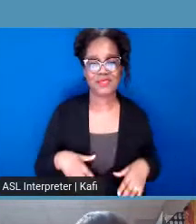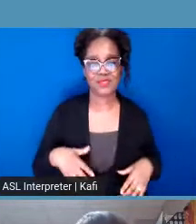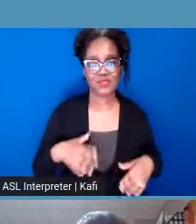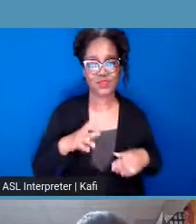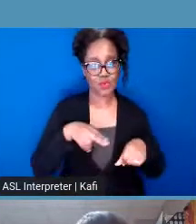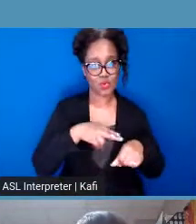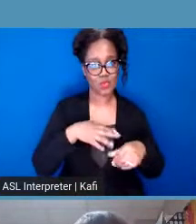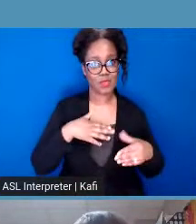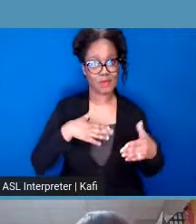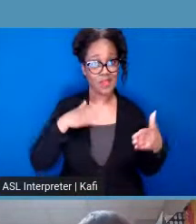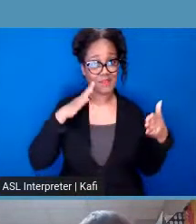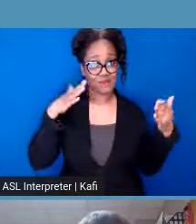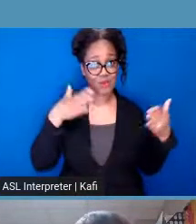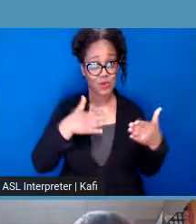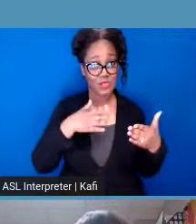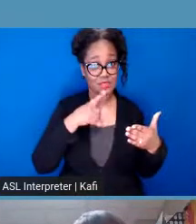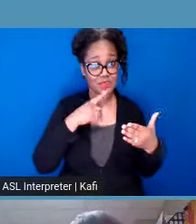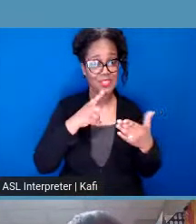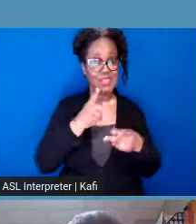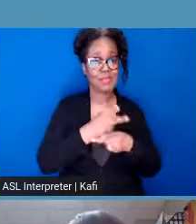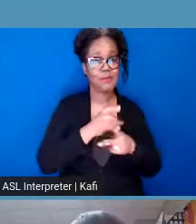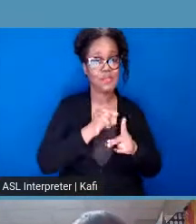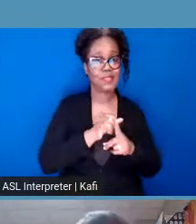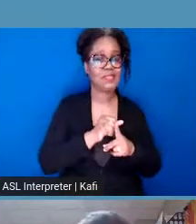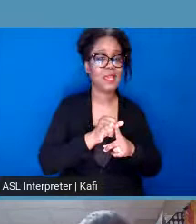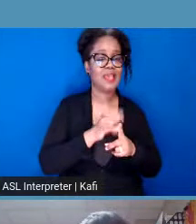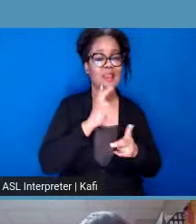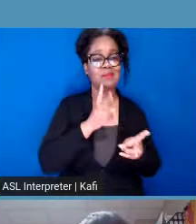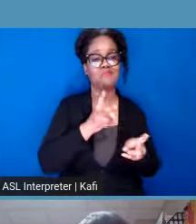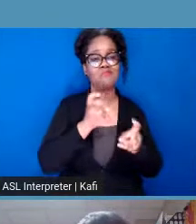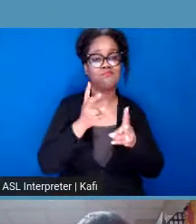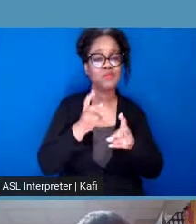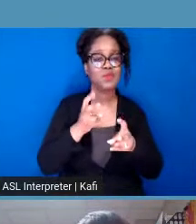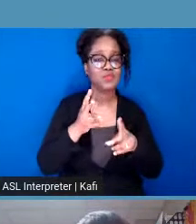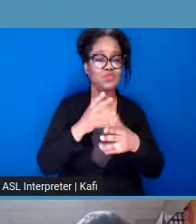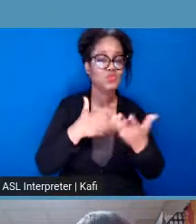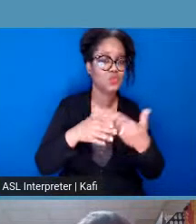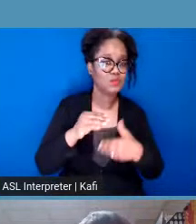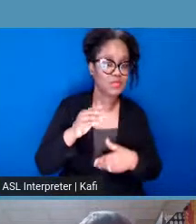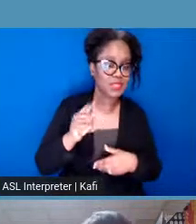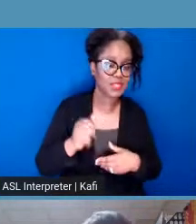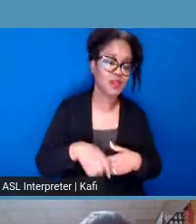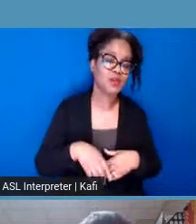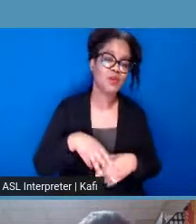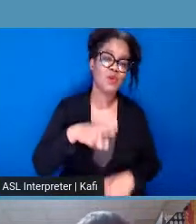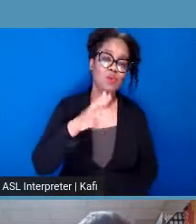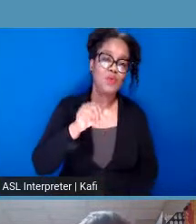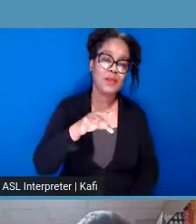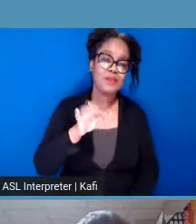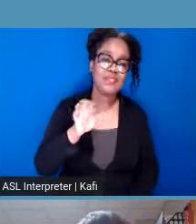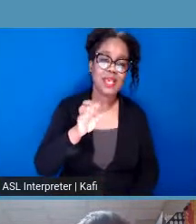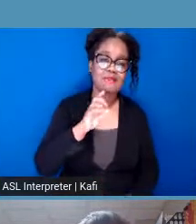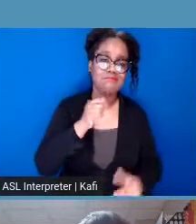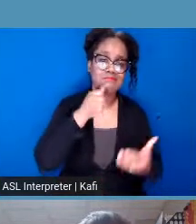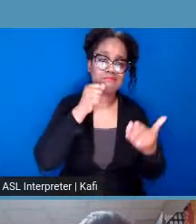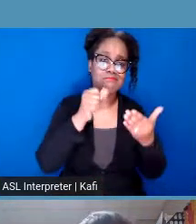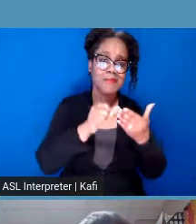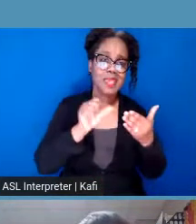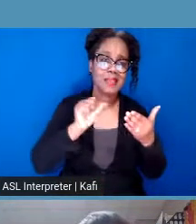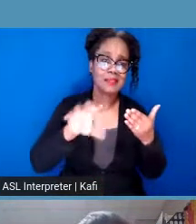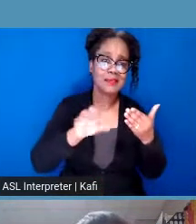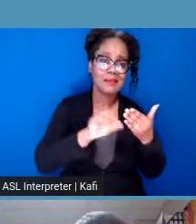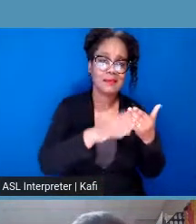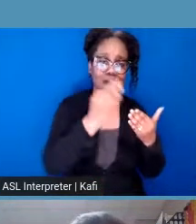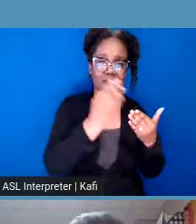machine whirring with social media and website and newsletters and physical mailings around all of that